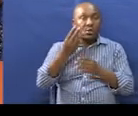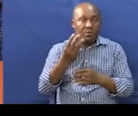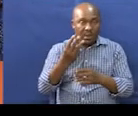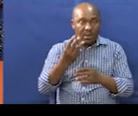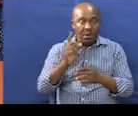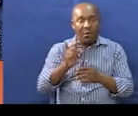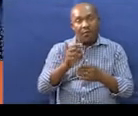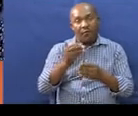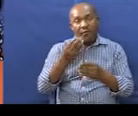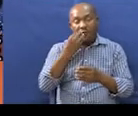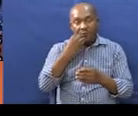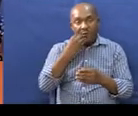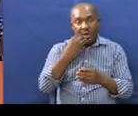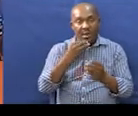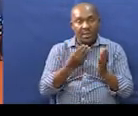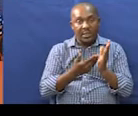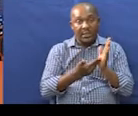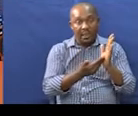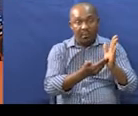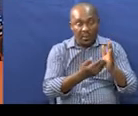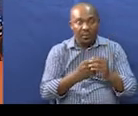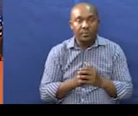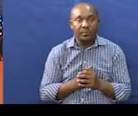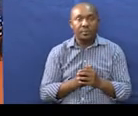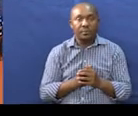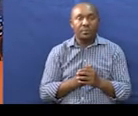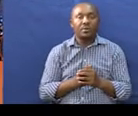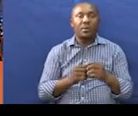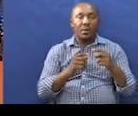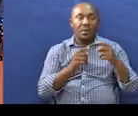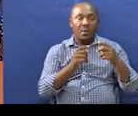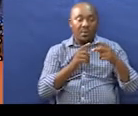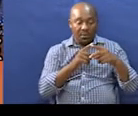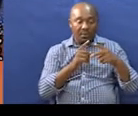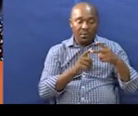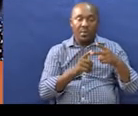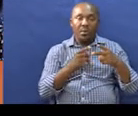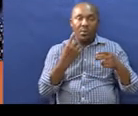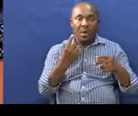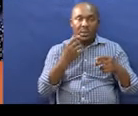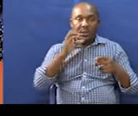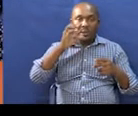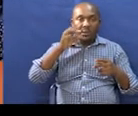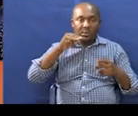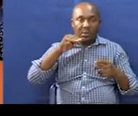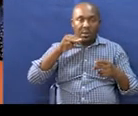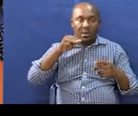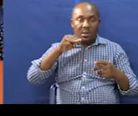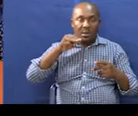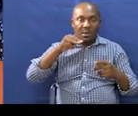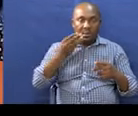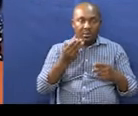1 centimeter cubed of HCl,